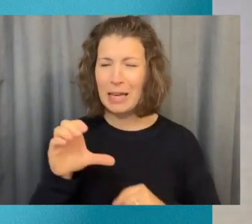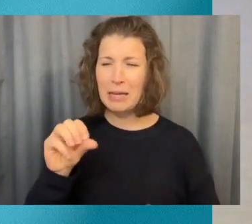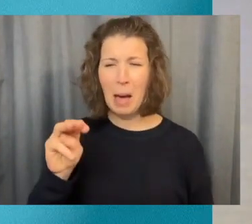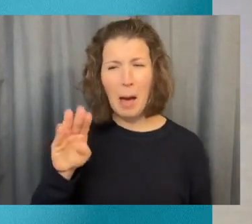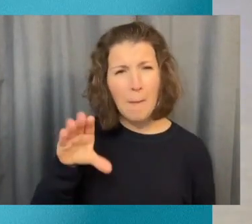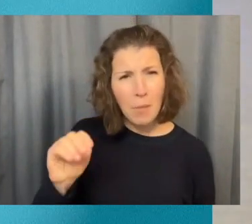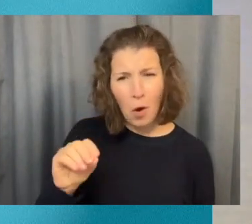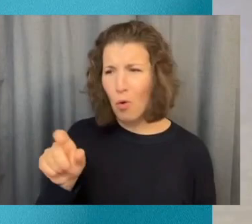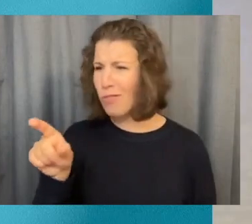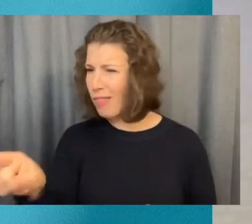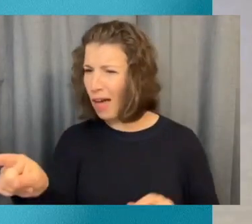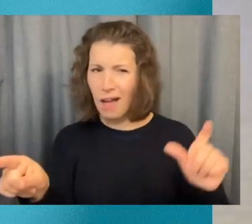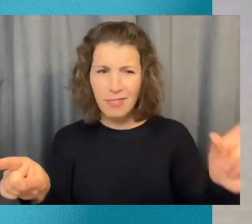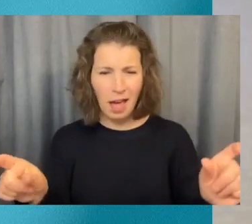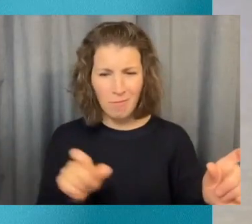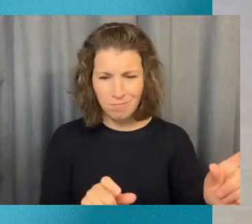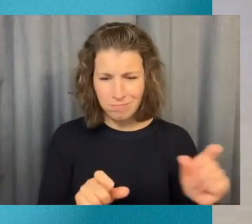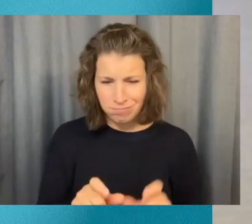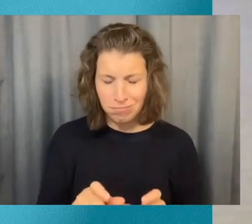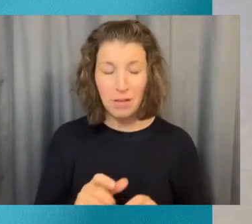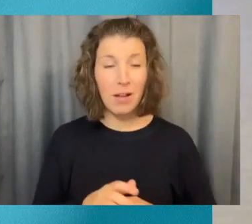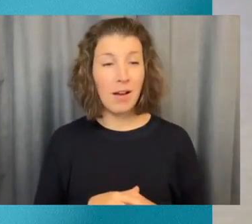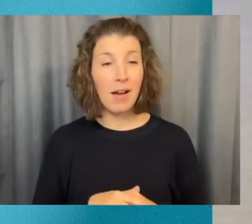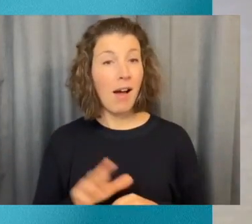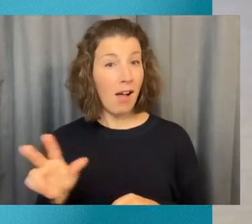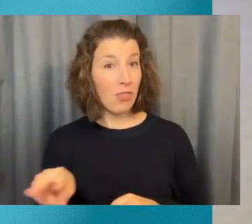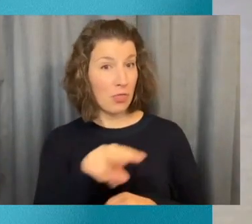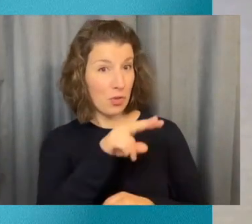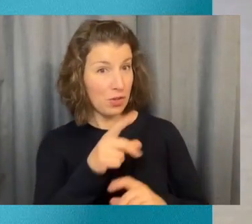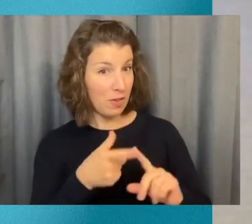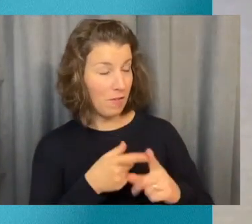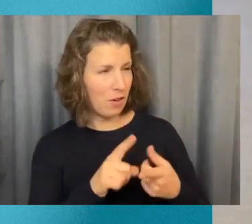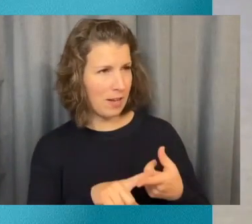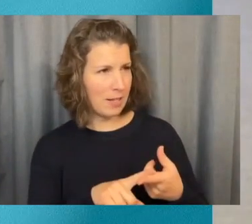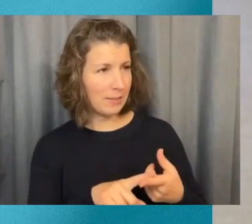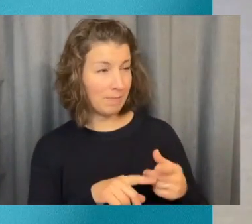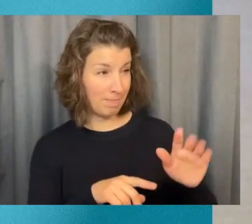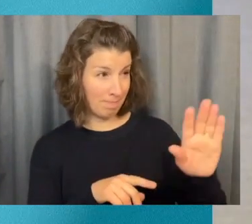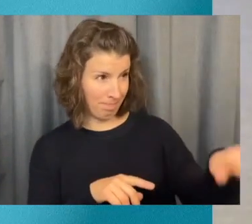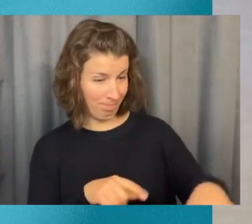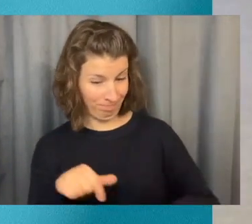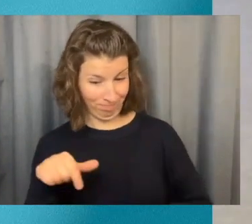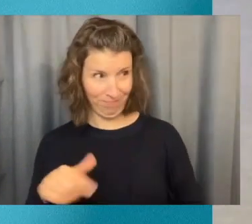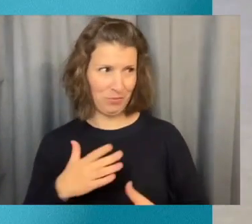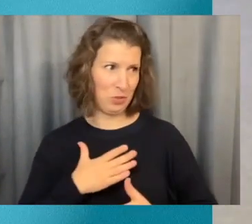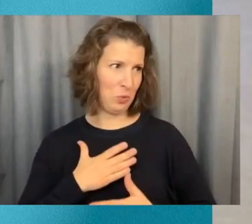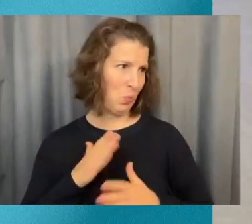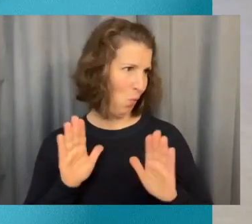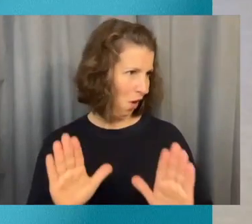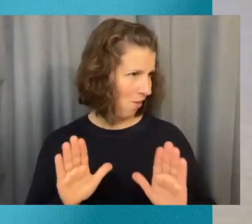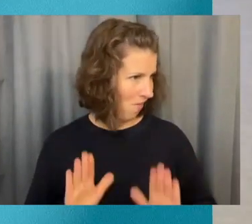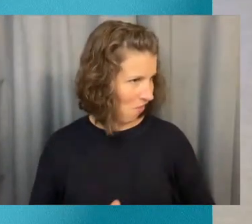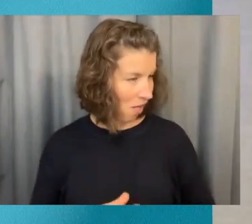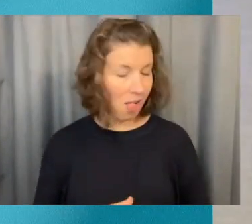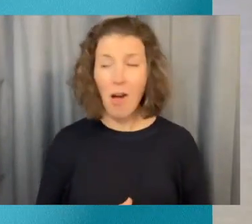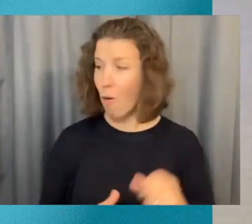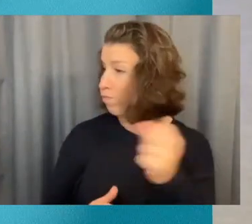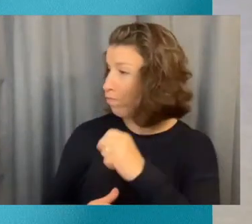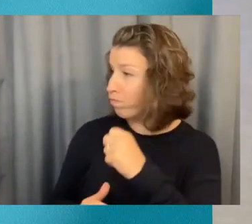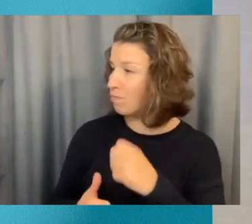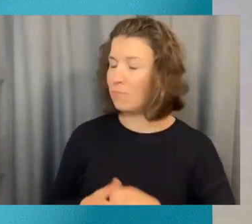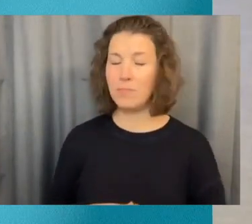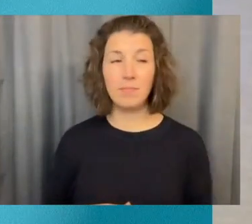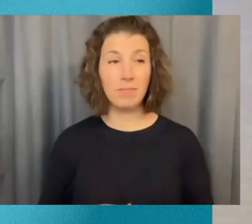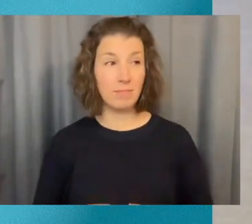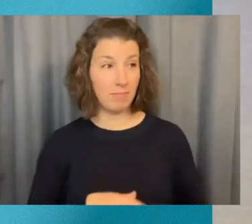do. And I turned to him and I said, isn't this wonderful? And he said, yeah. But I go, have you